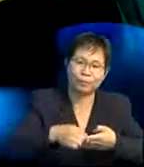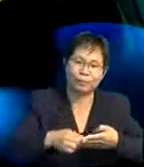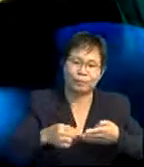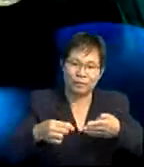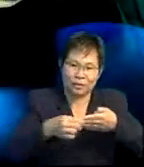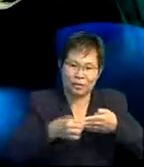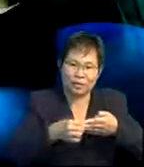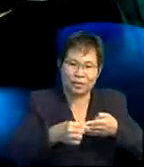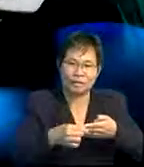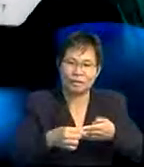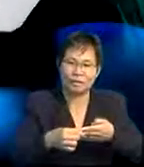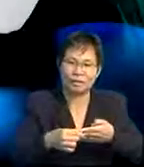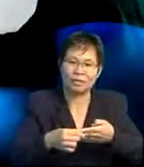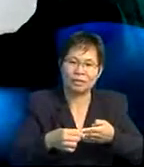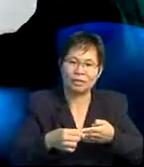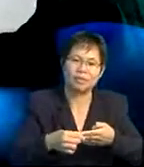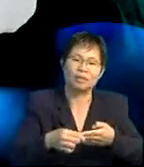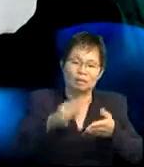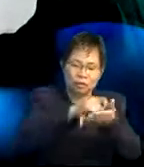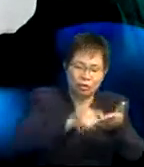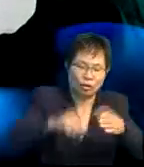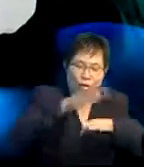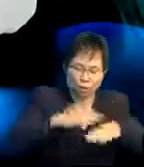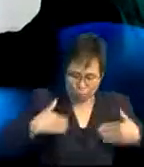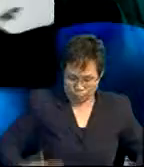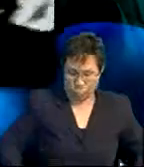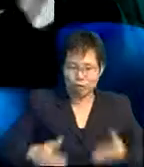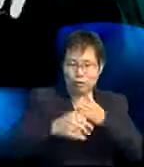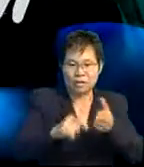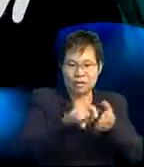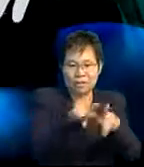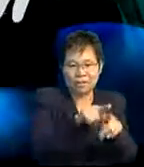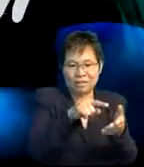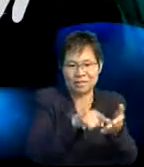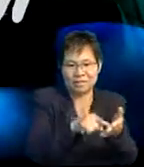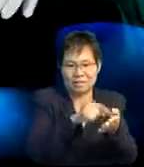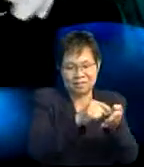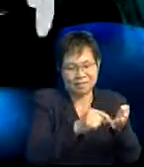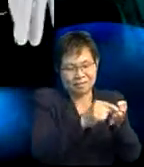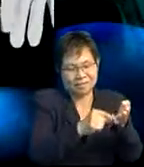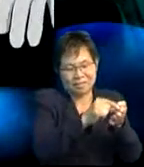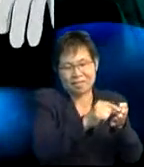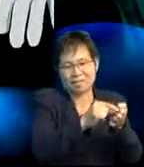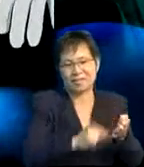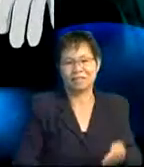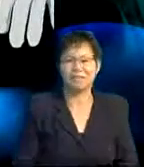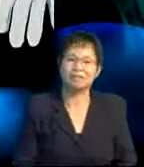You can even write points on the body of the fish like this.